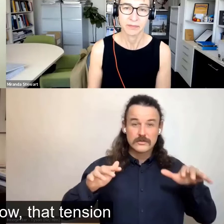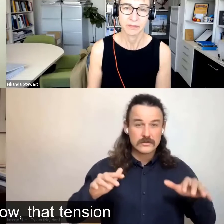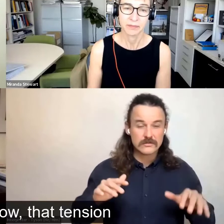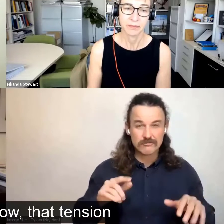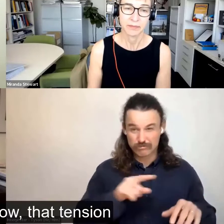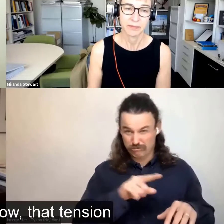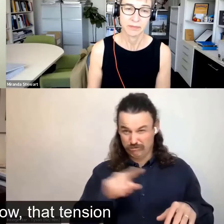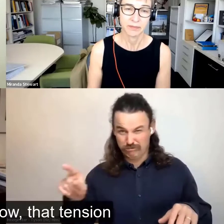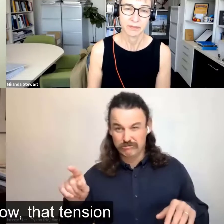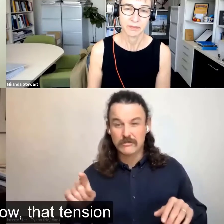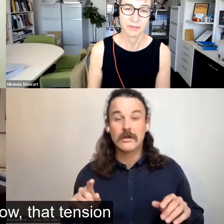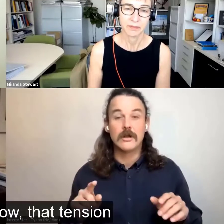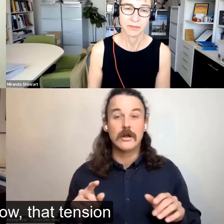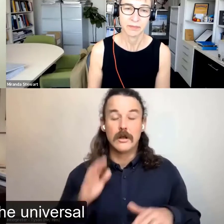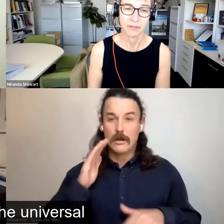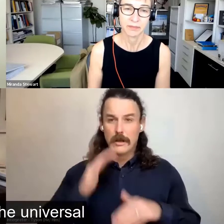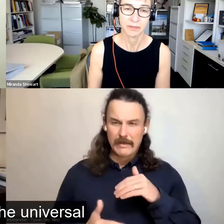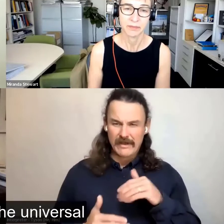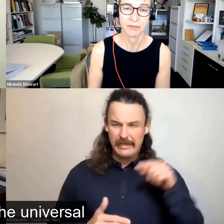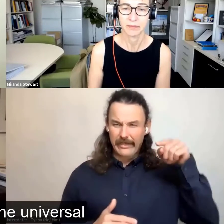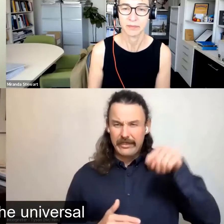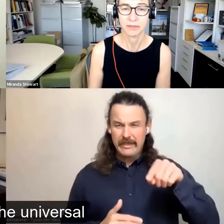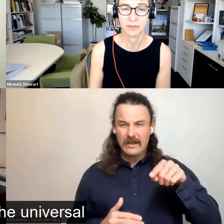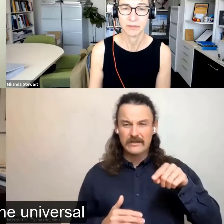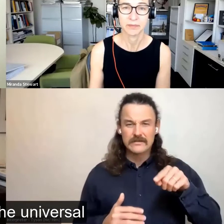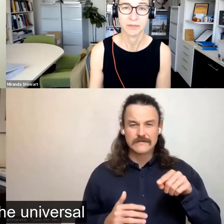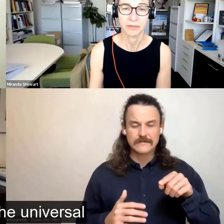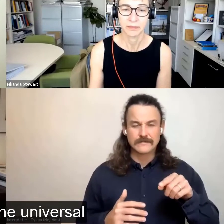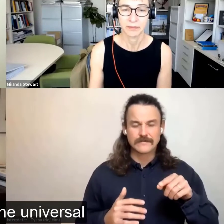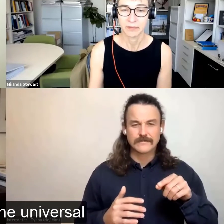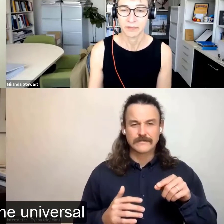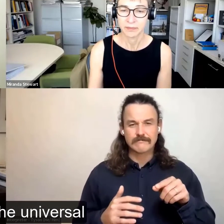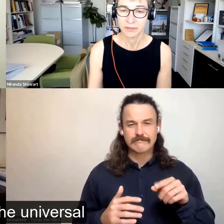about that tension between